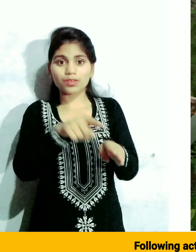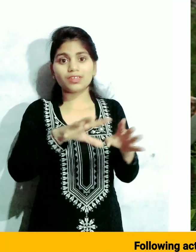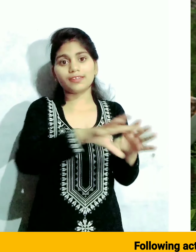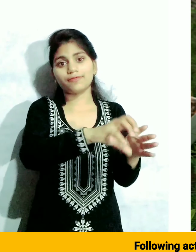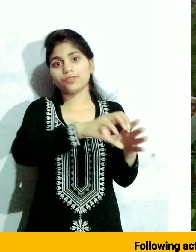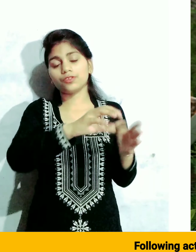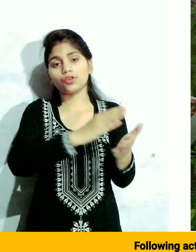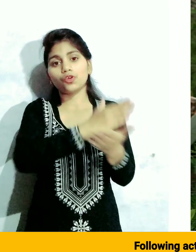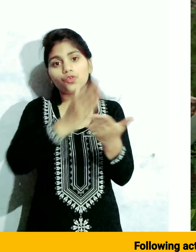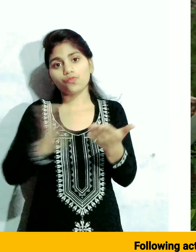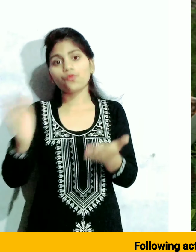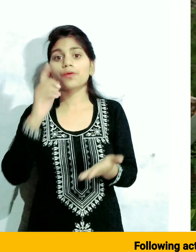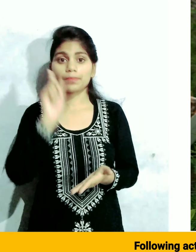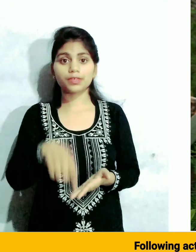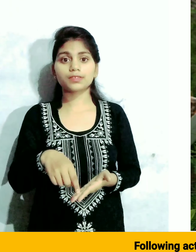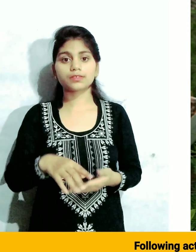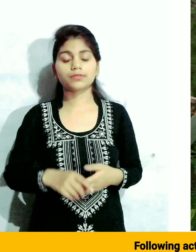season.